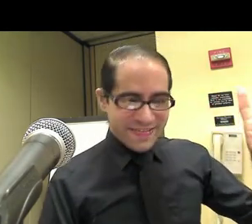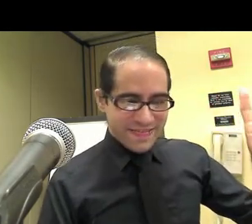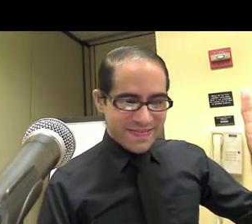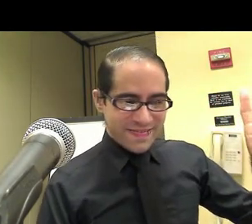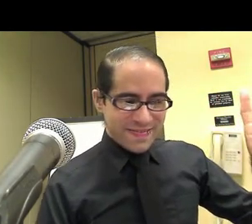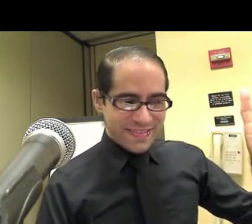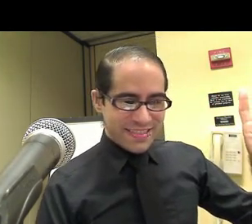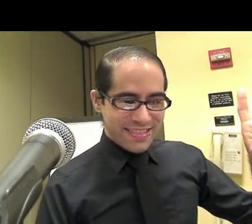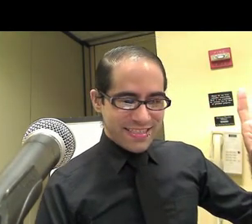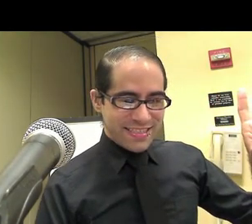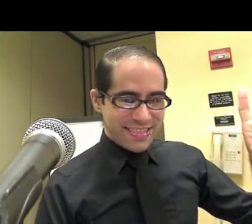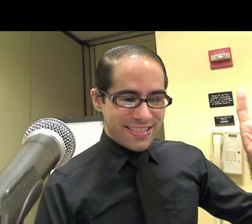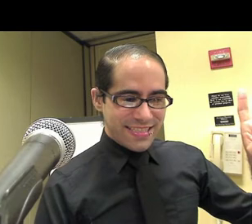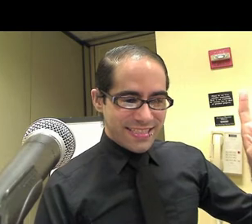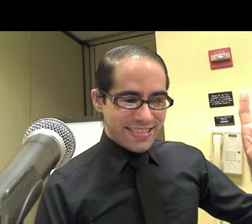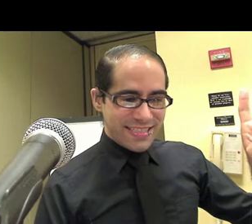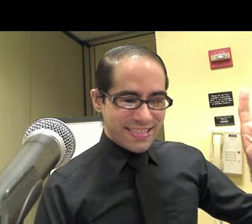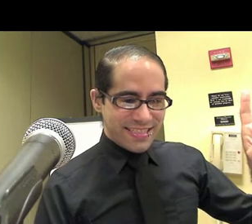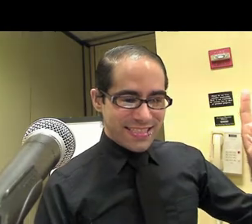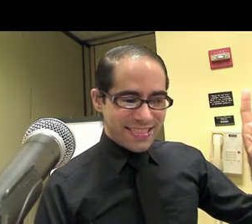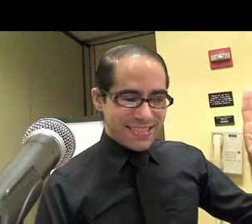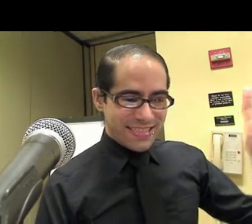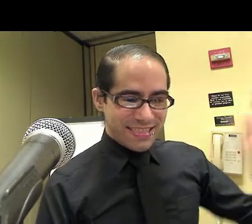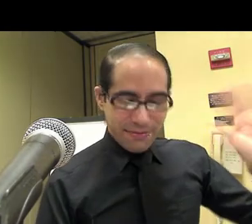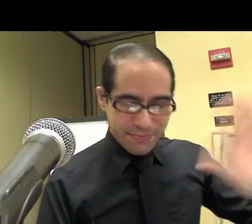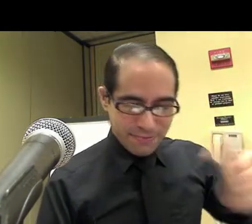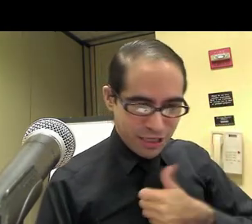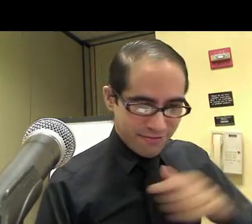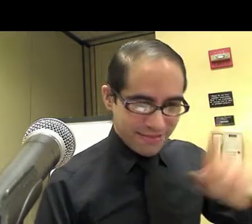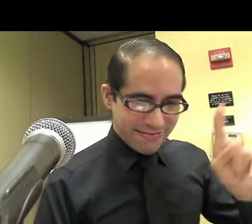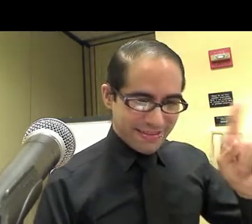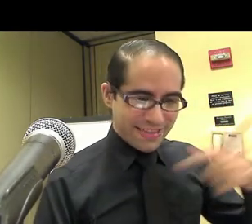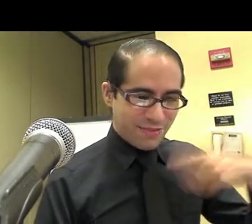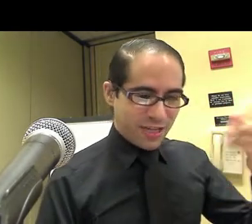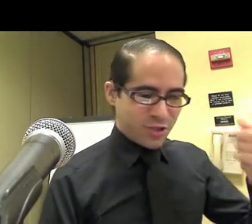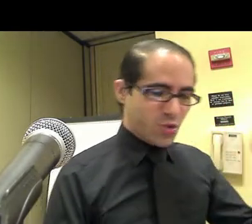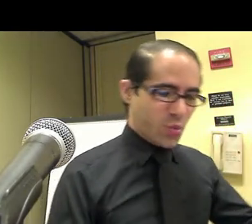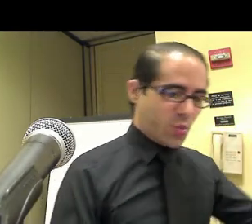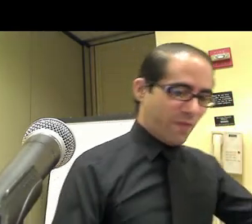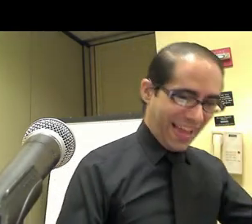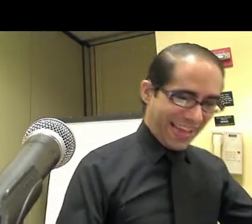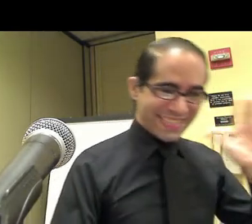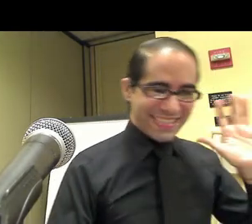I'm going to fast forward through this because I did cover this in my introduction.